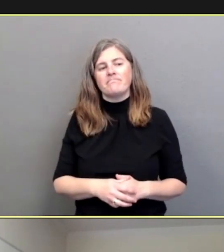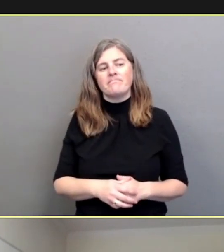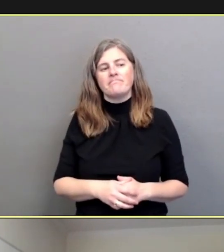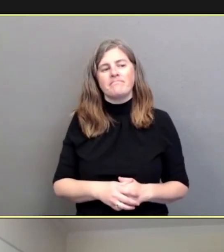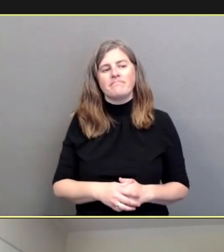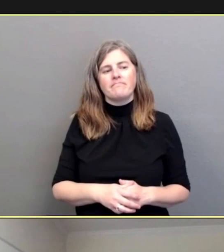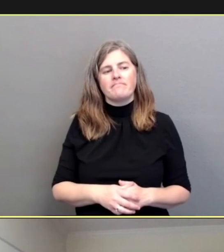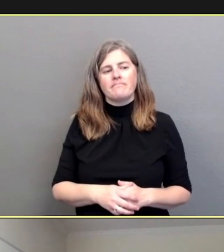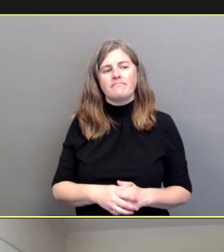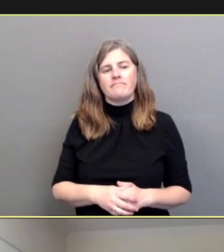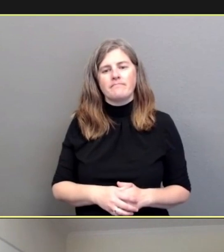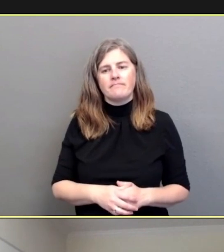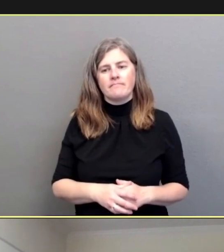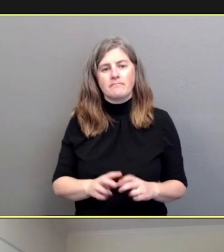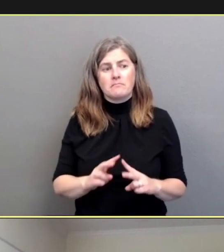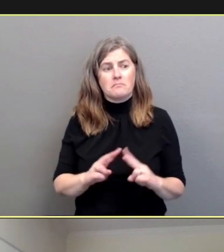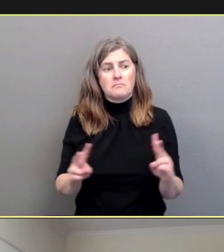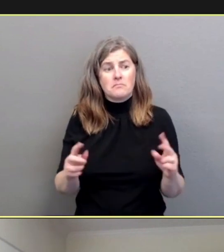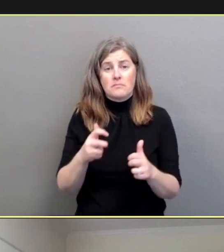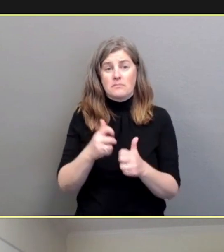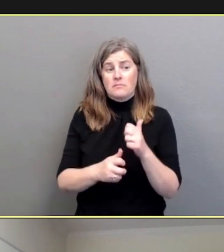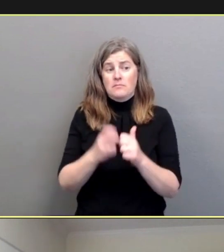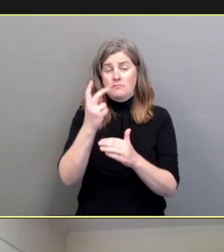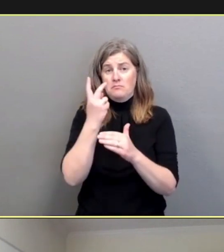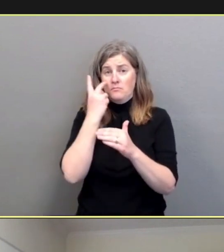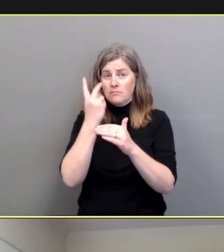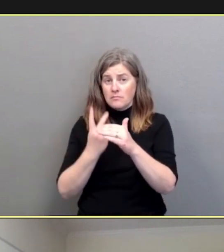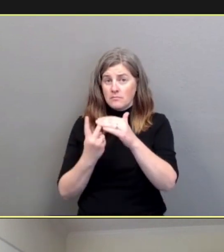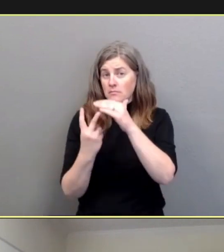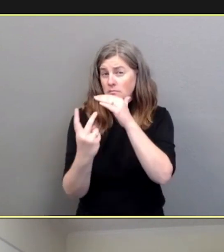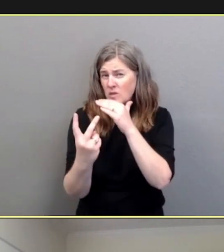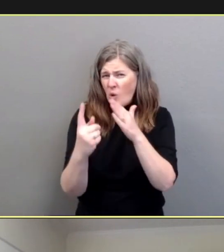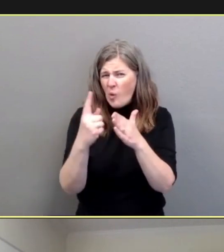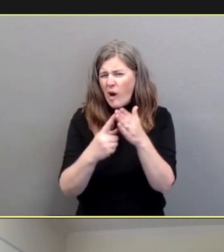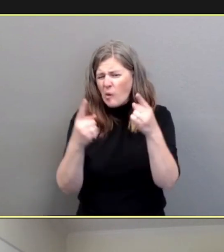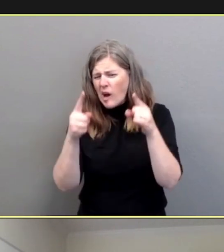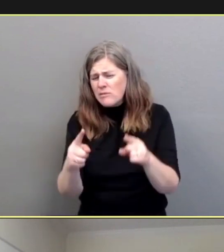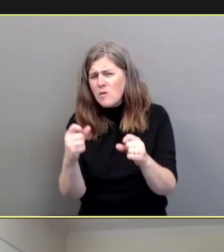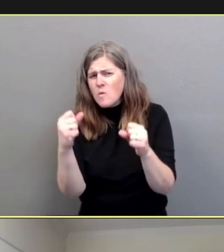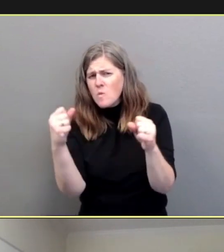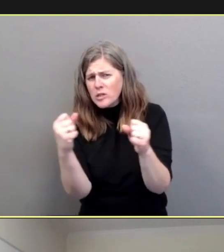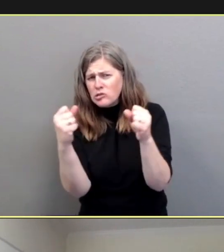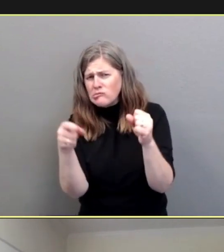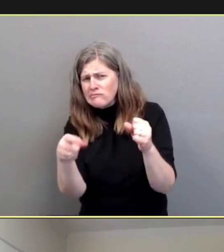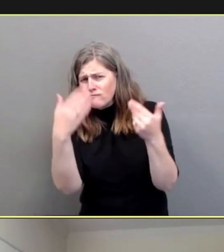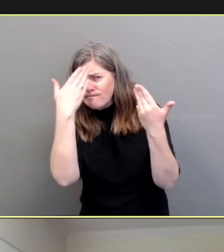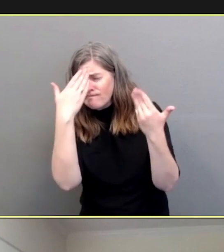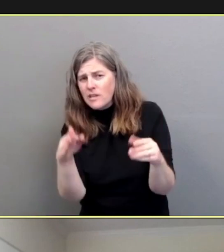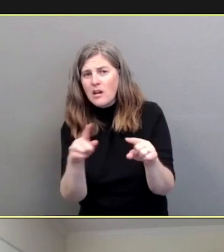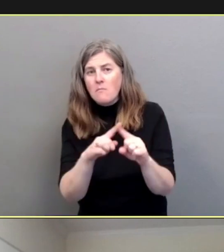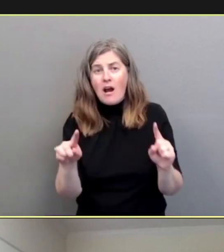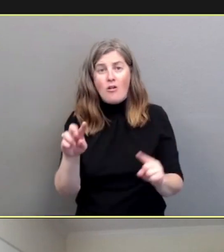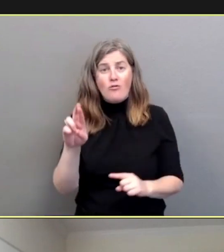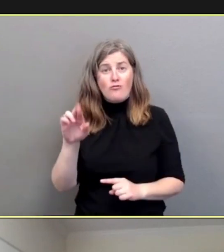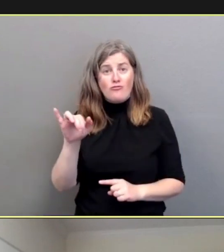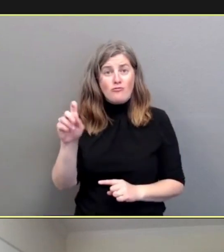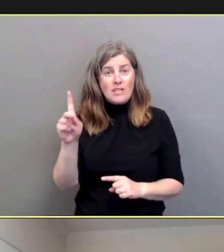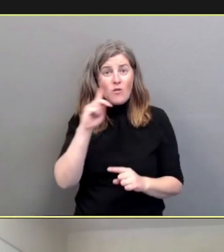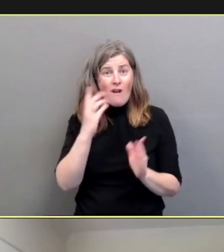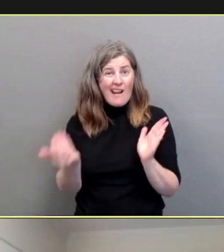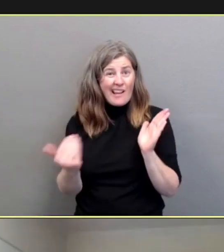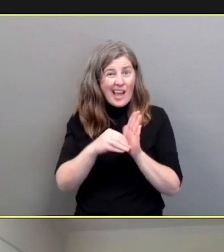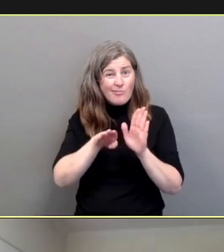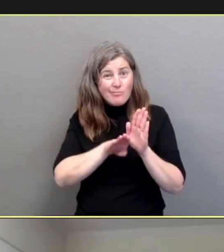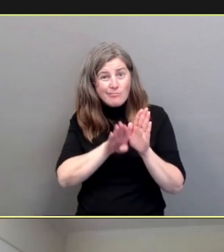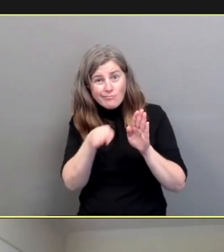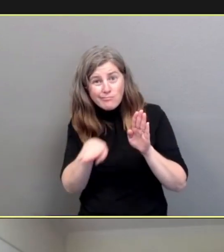it's very difficult to predict what we'll see in the winter, but the risk of another another surge at